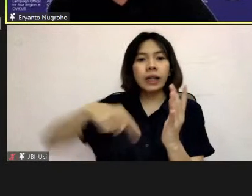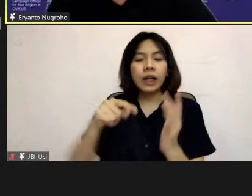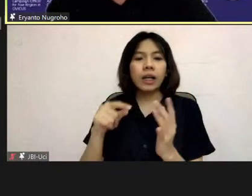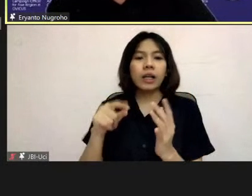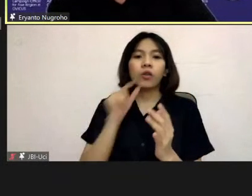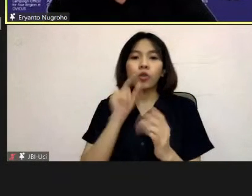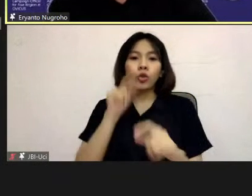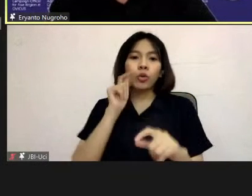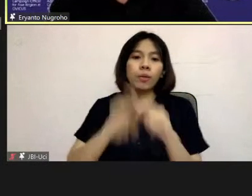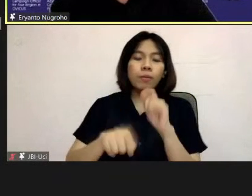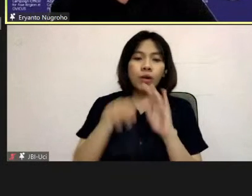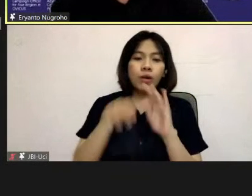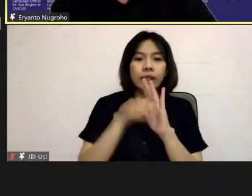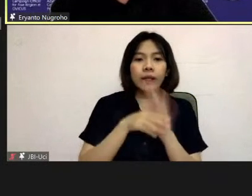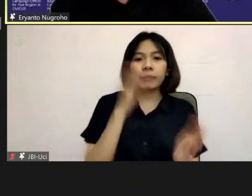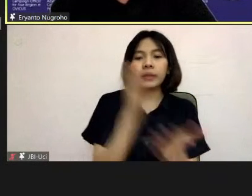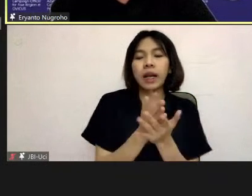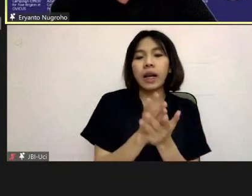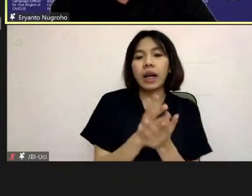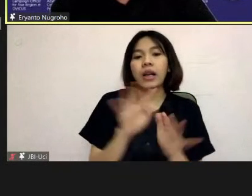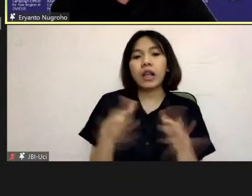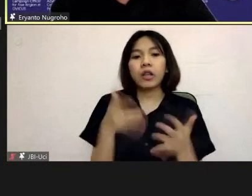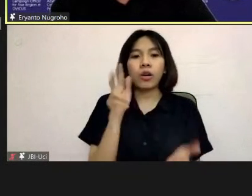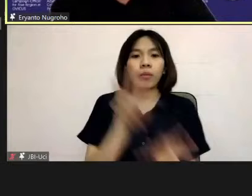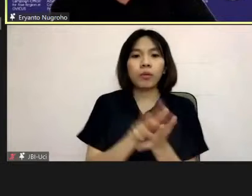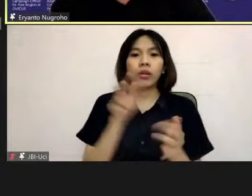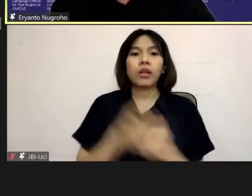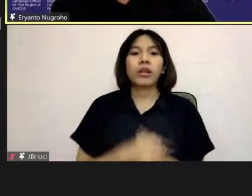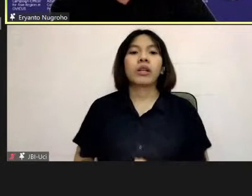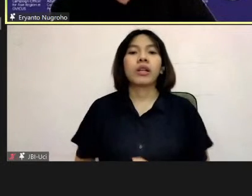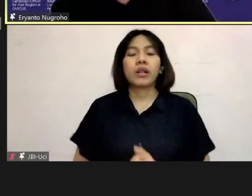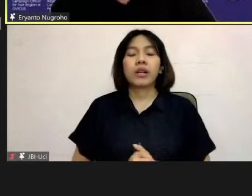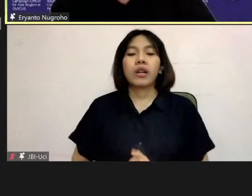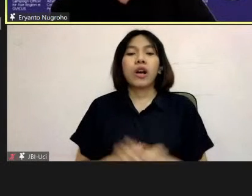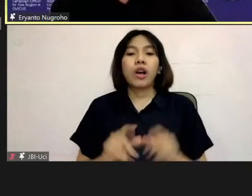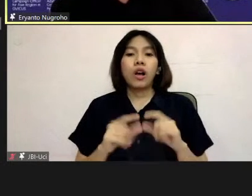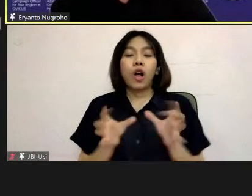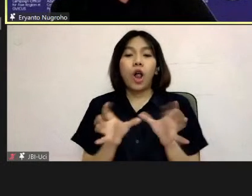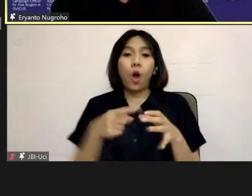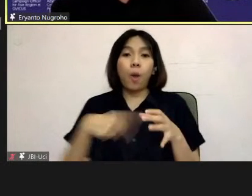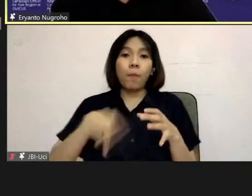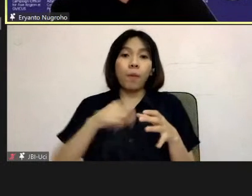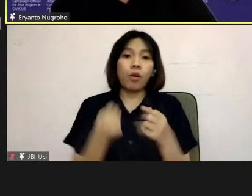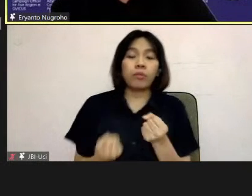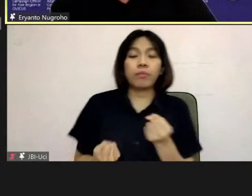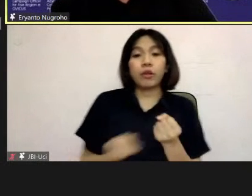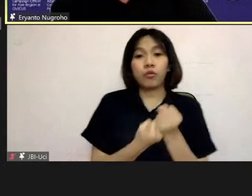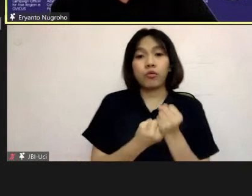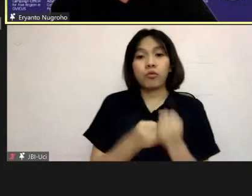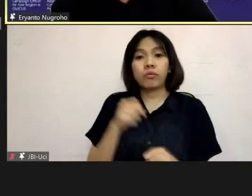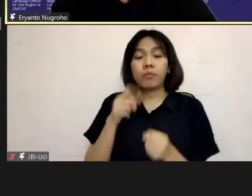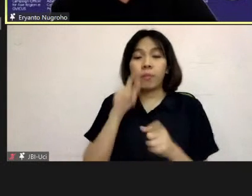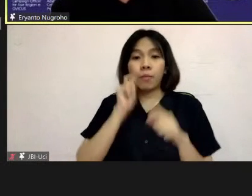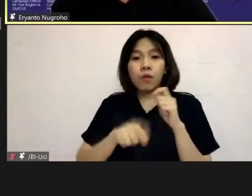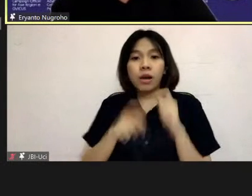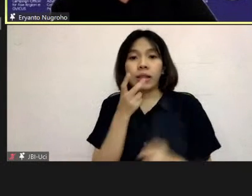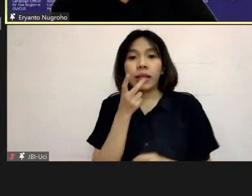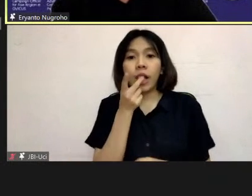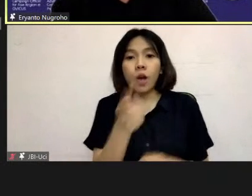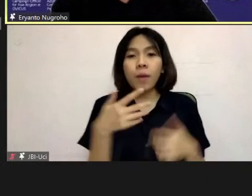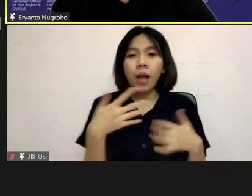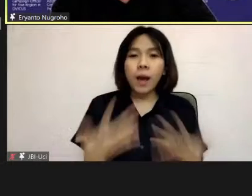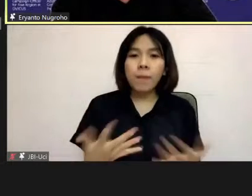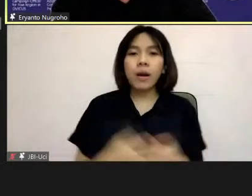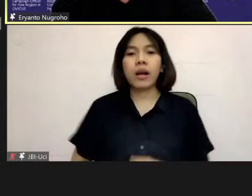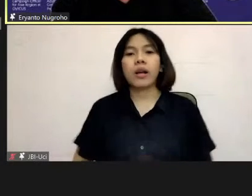making. The sub-working group recommendations are that states should create